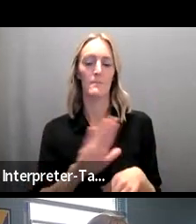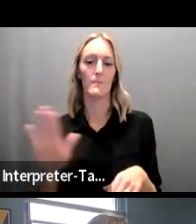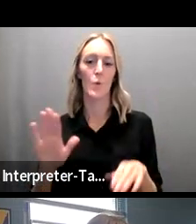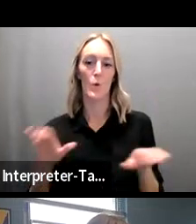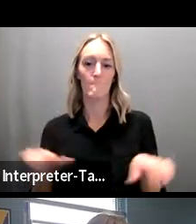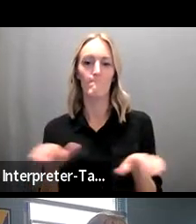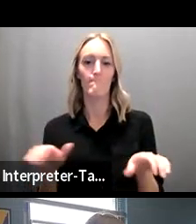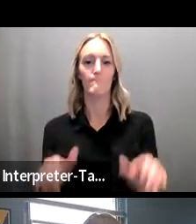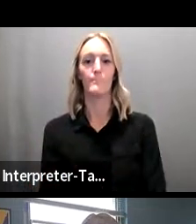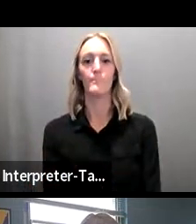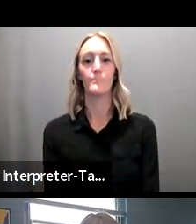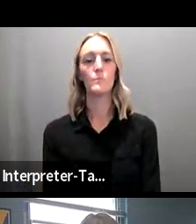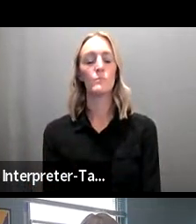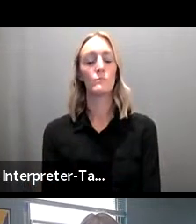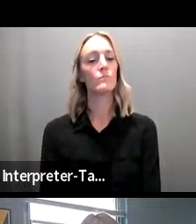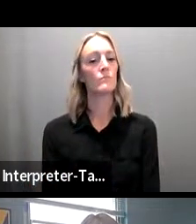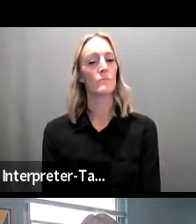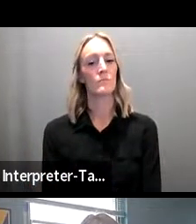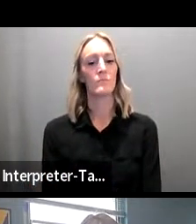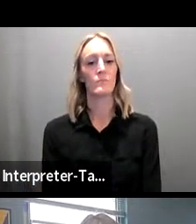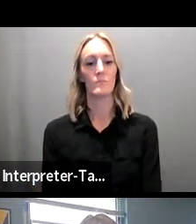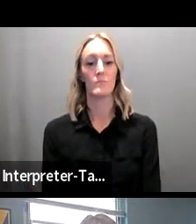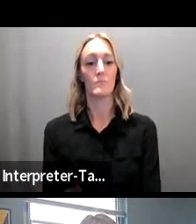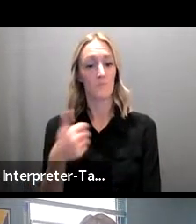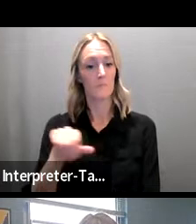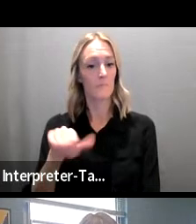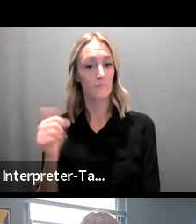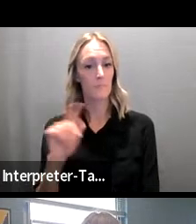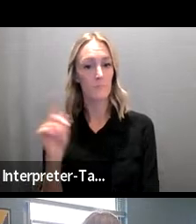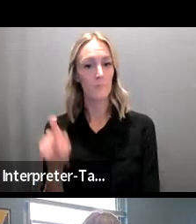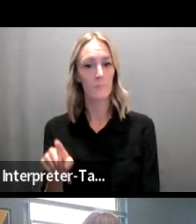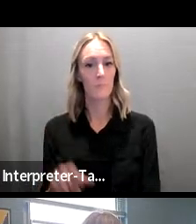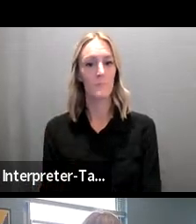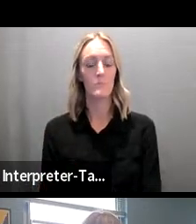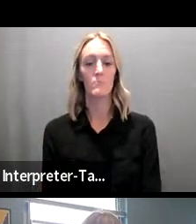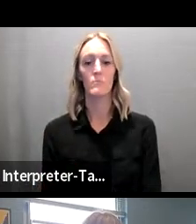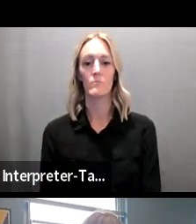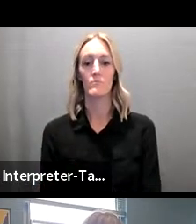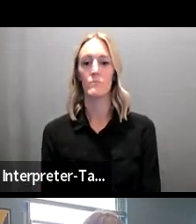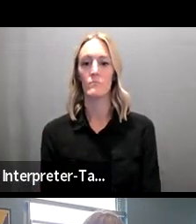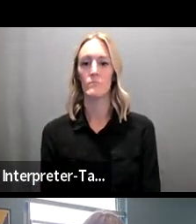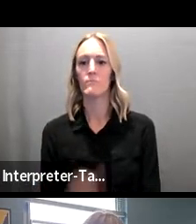Well, I'll take one more sec to see if anybody else has any questions. I don't want to miss anybody.